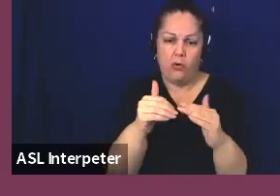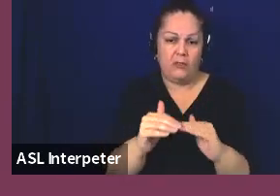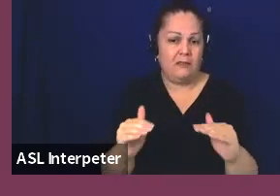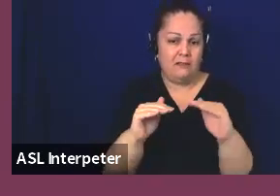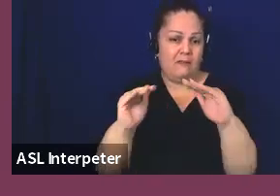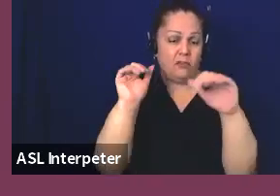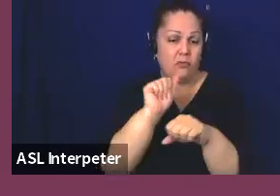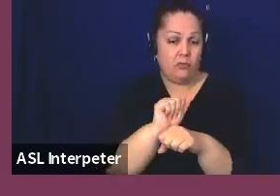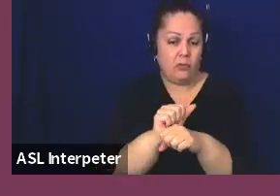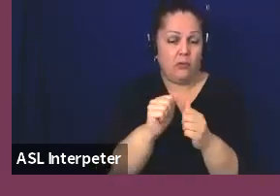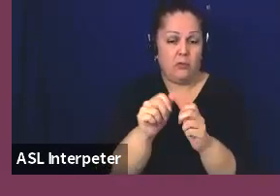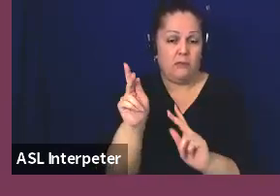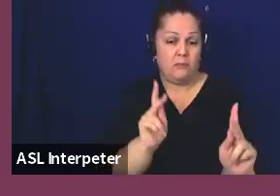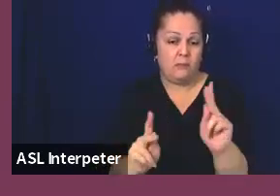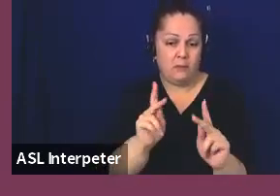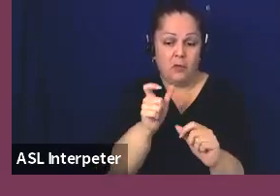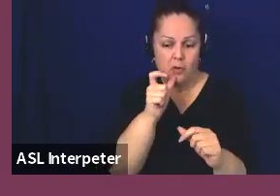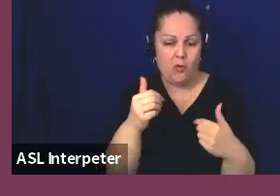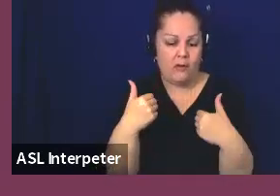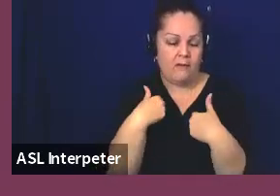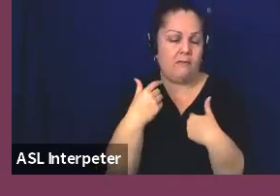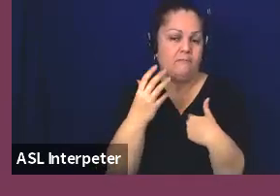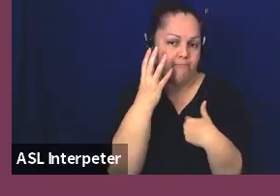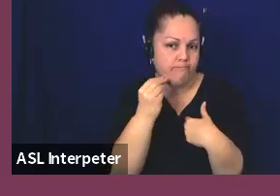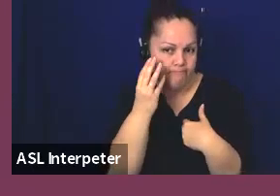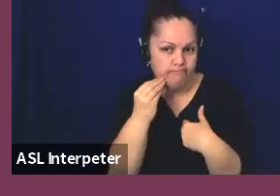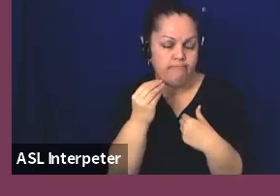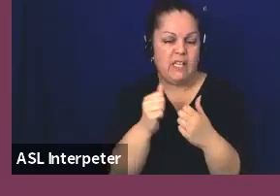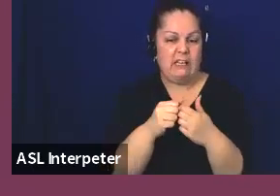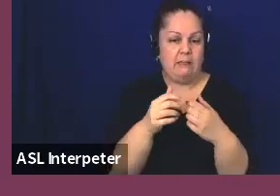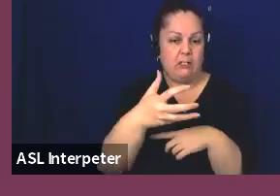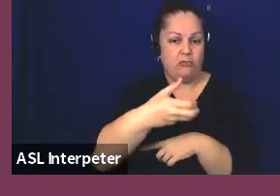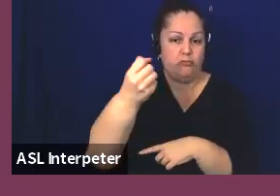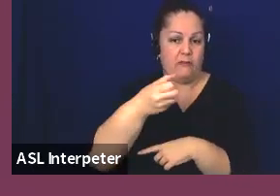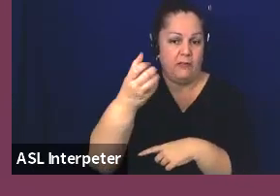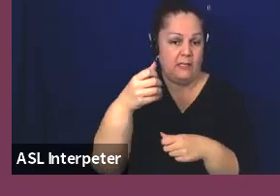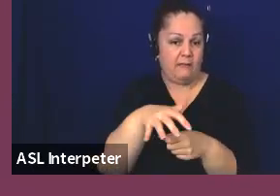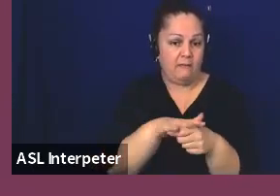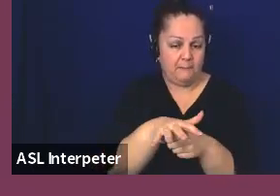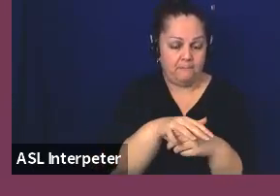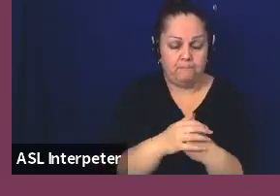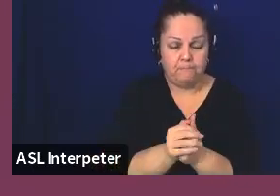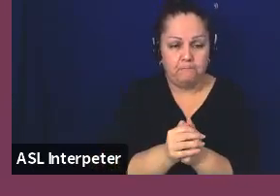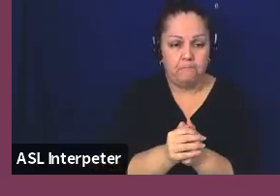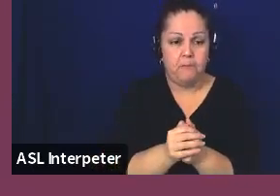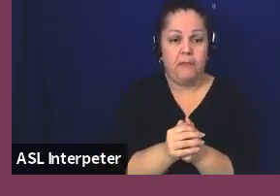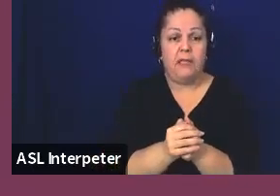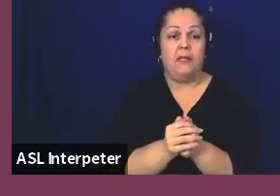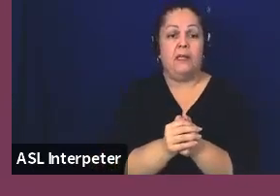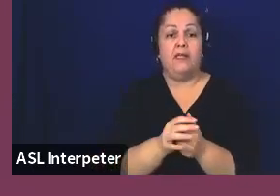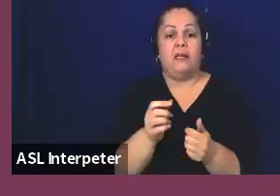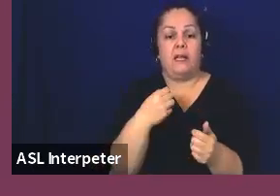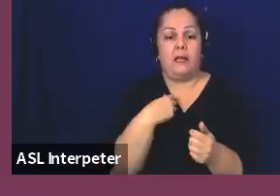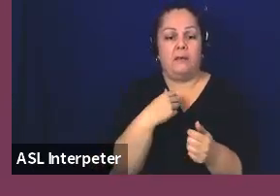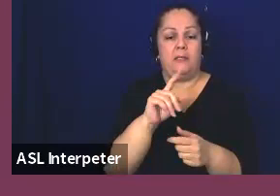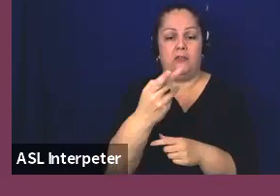with individuals who have lived experience in the trafficking field. At Sinar, I am the Thrive Initiative's Training